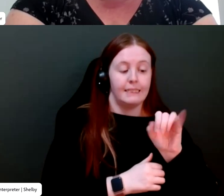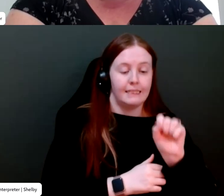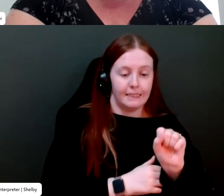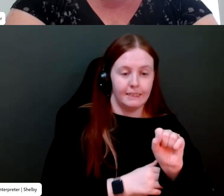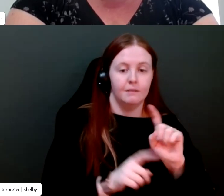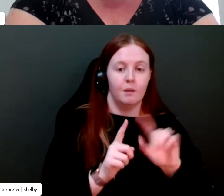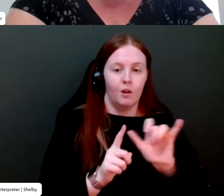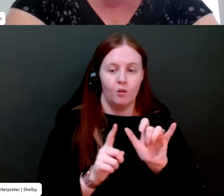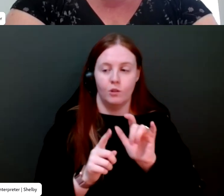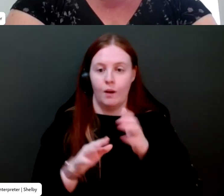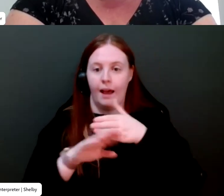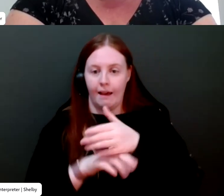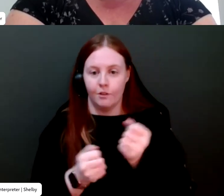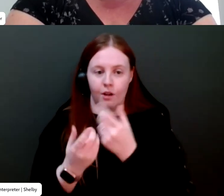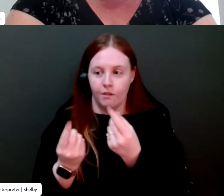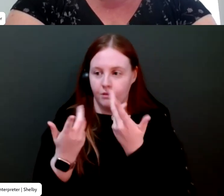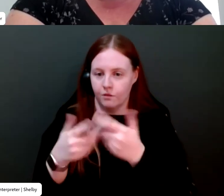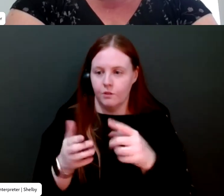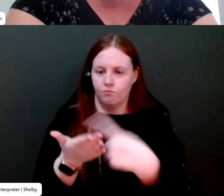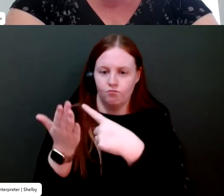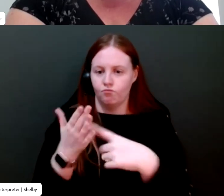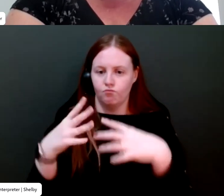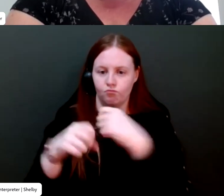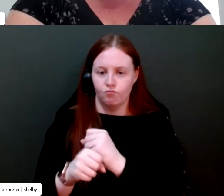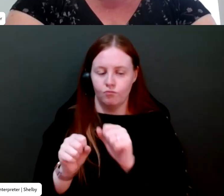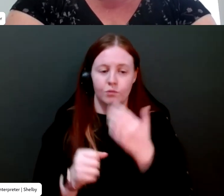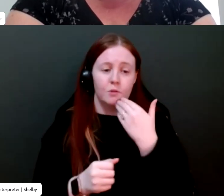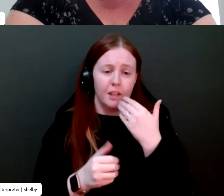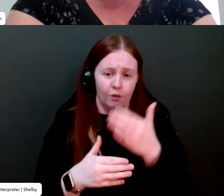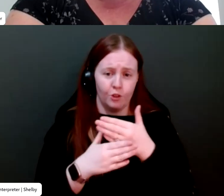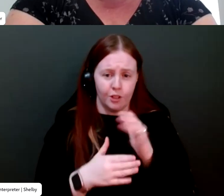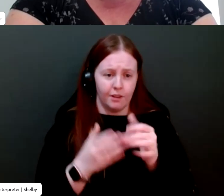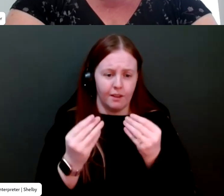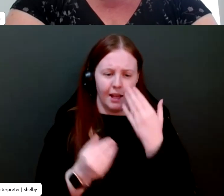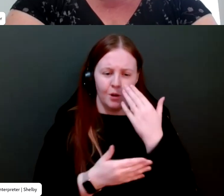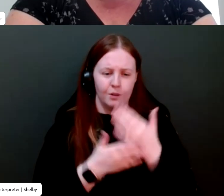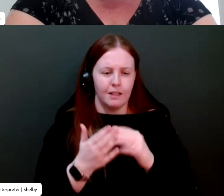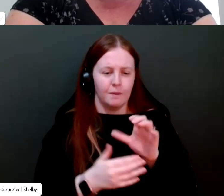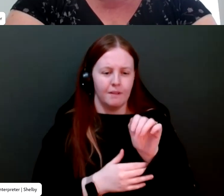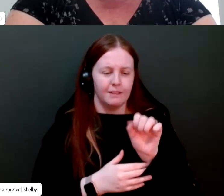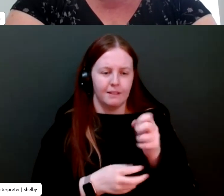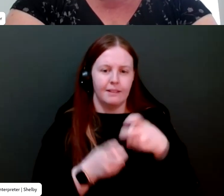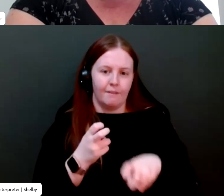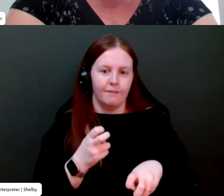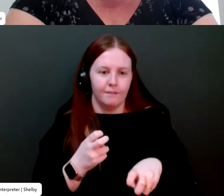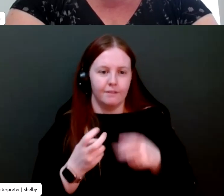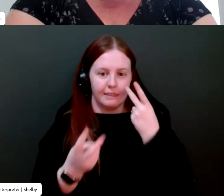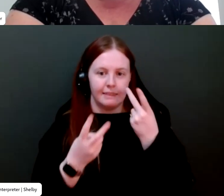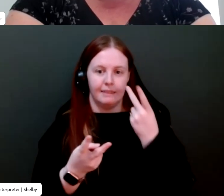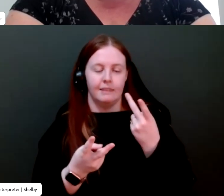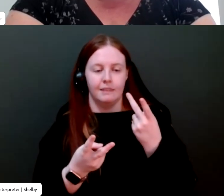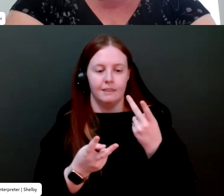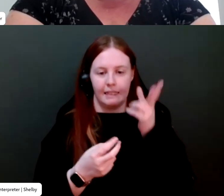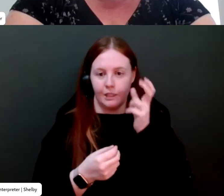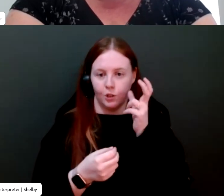So thank you for sharing that. I know some of these cases are a little bit hard to hear, but they are also the reality